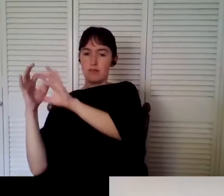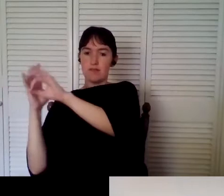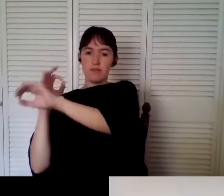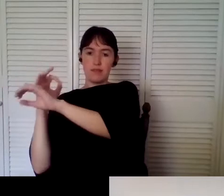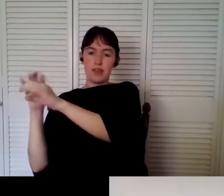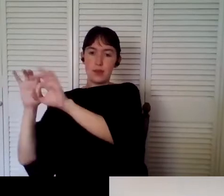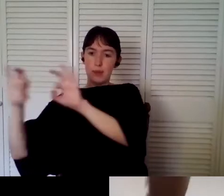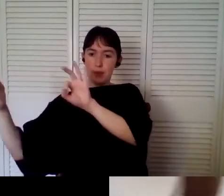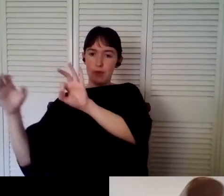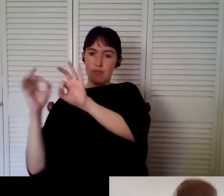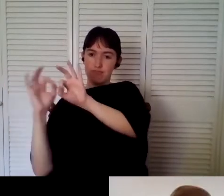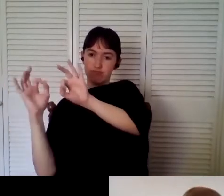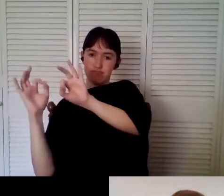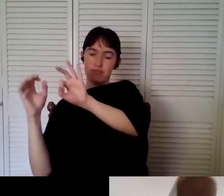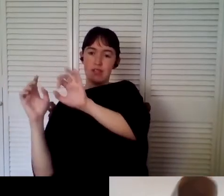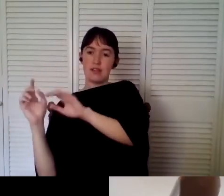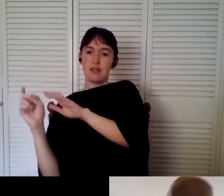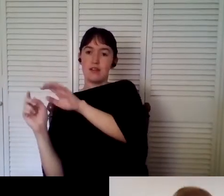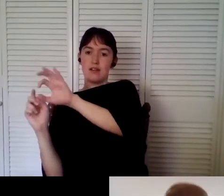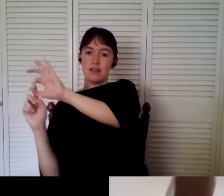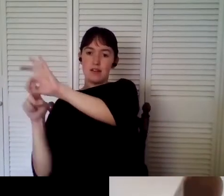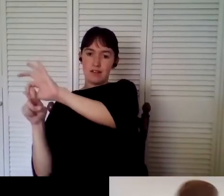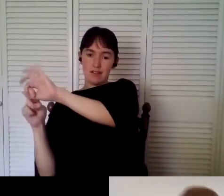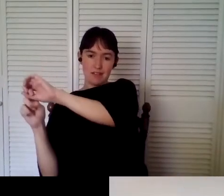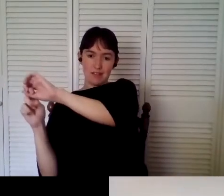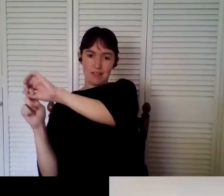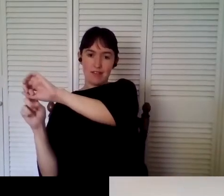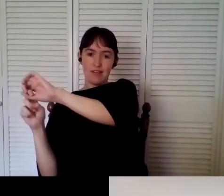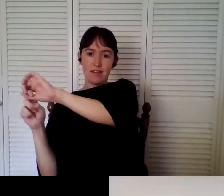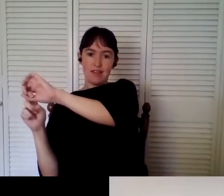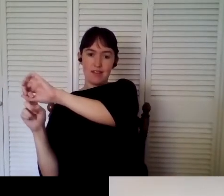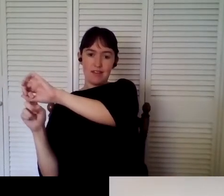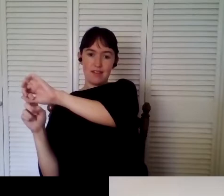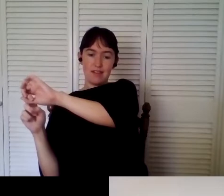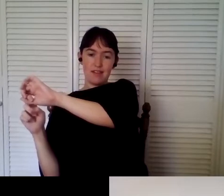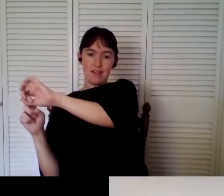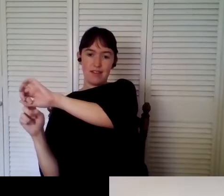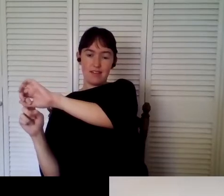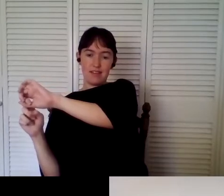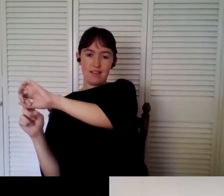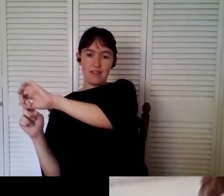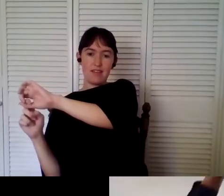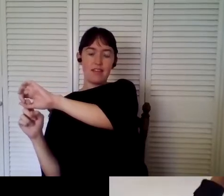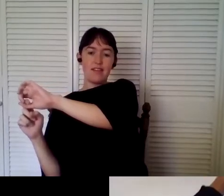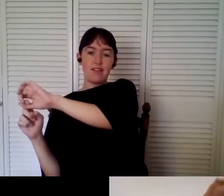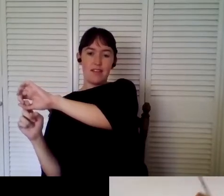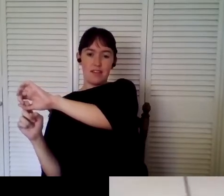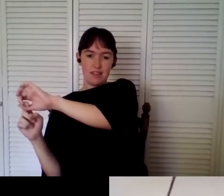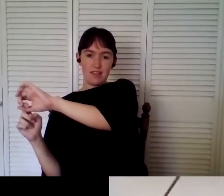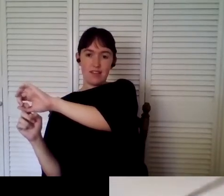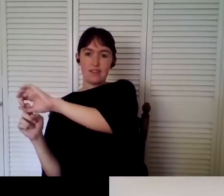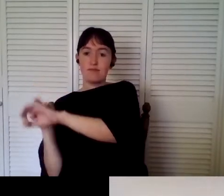dart. Oh. If I can balance this on screen, which is very hard. There we go. So when you're